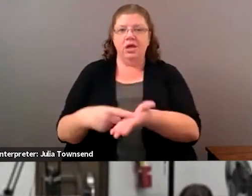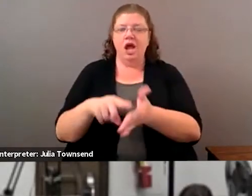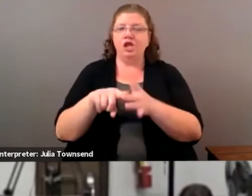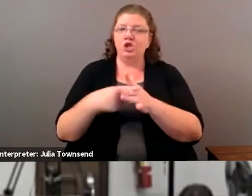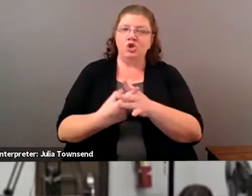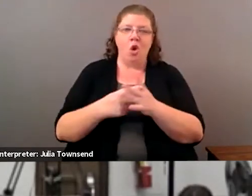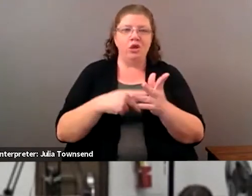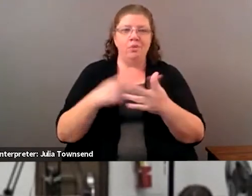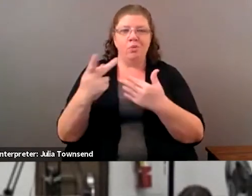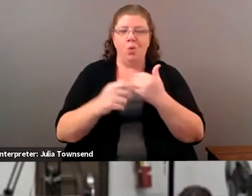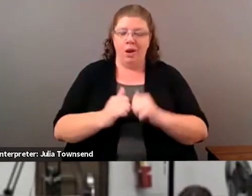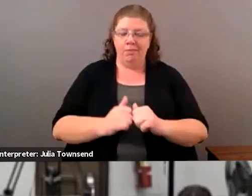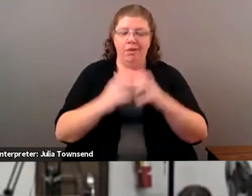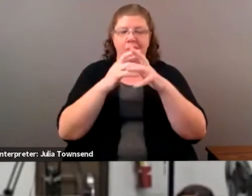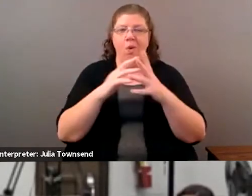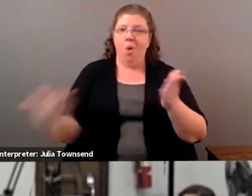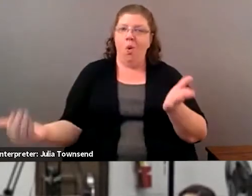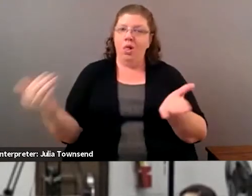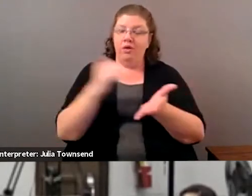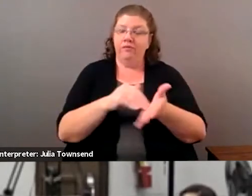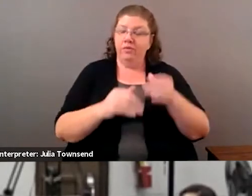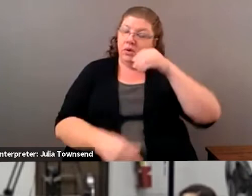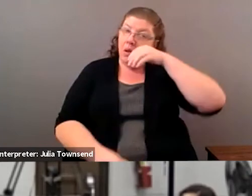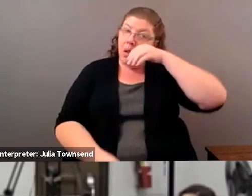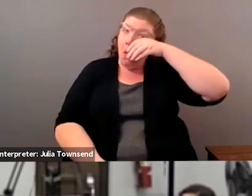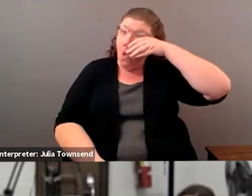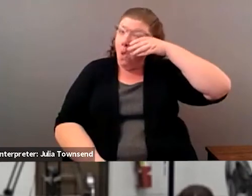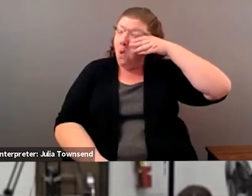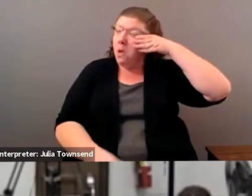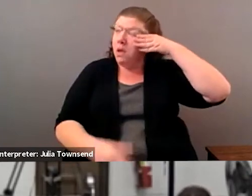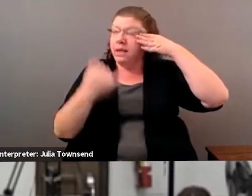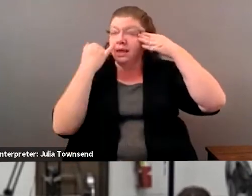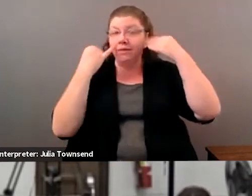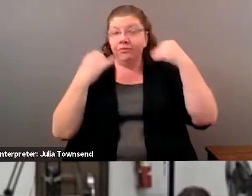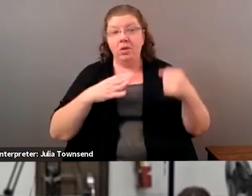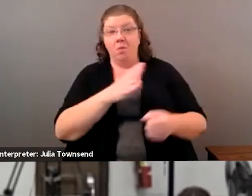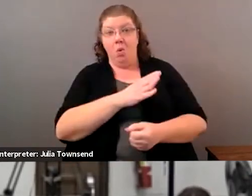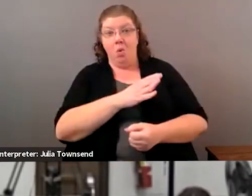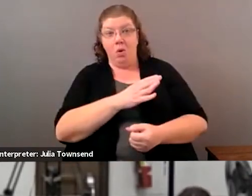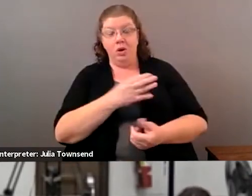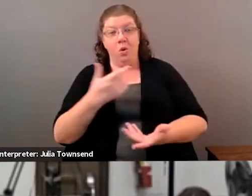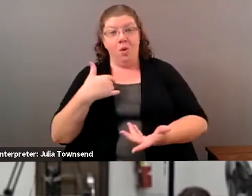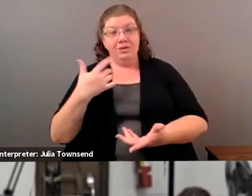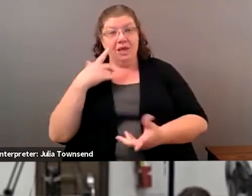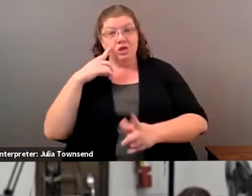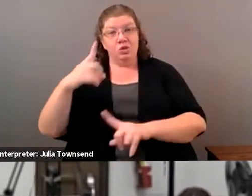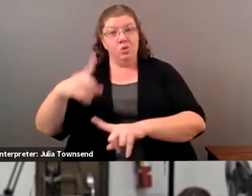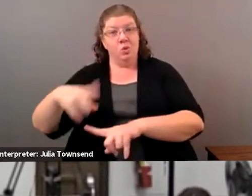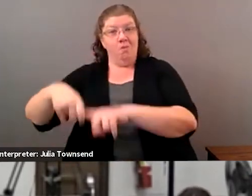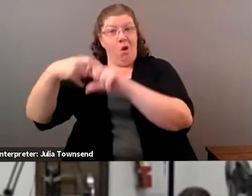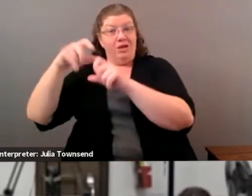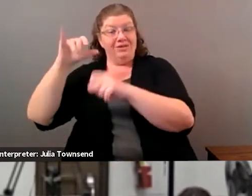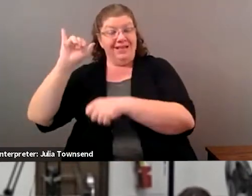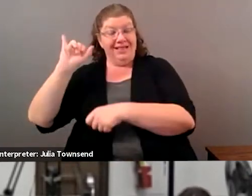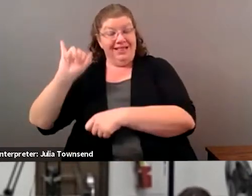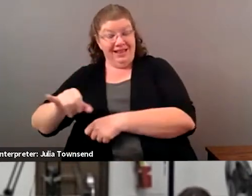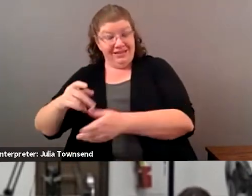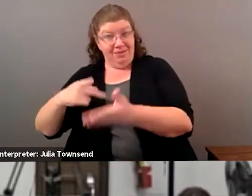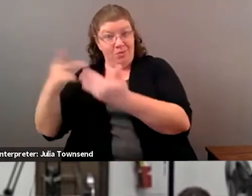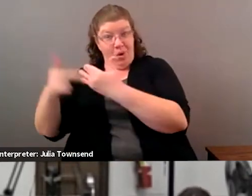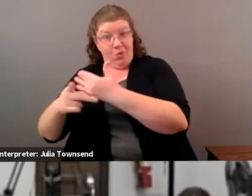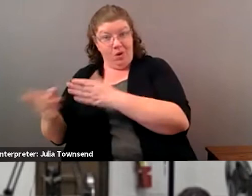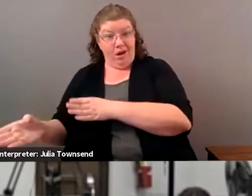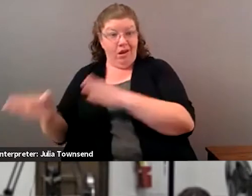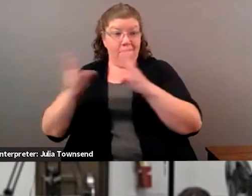so. So if the board were to wish to have us pause this Summer of Learning and create a